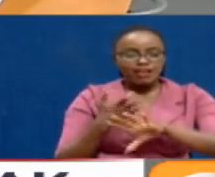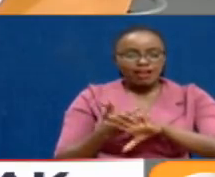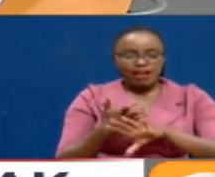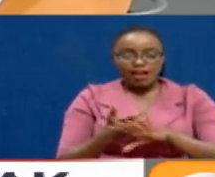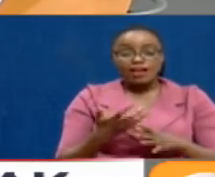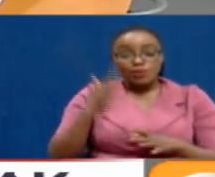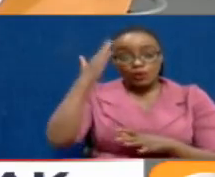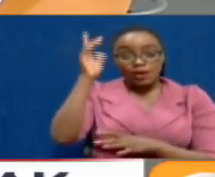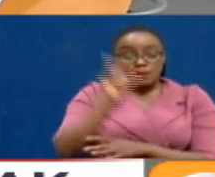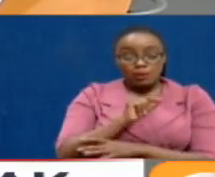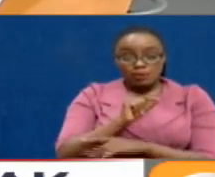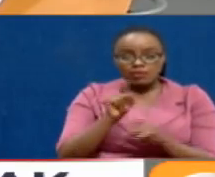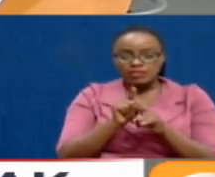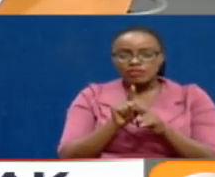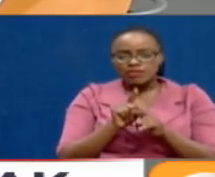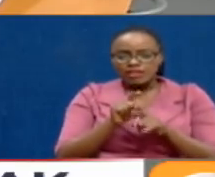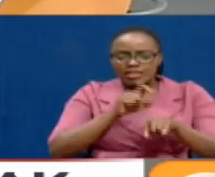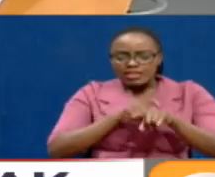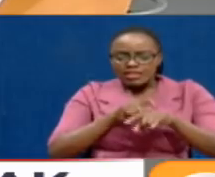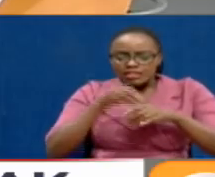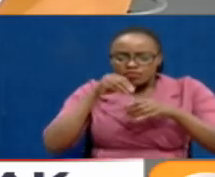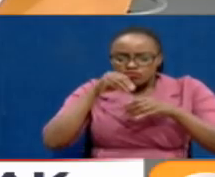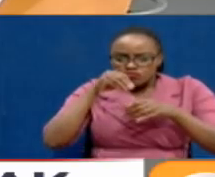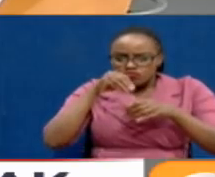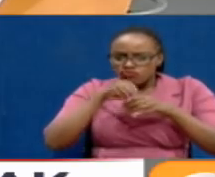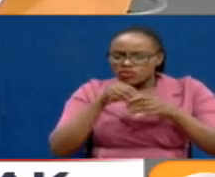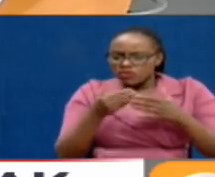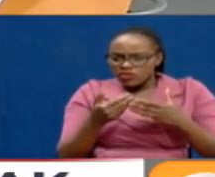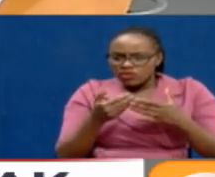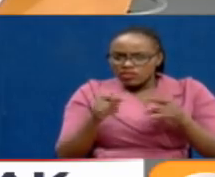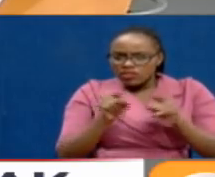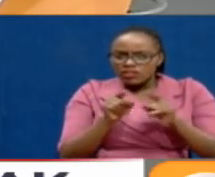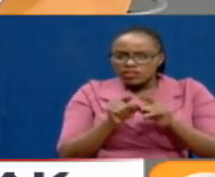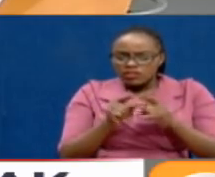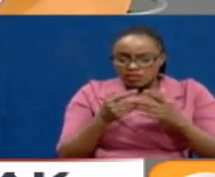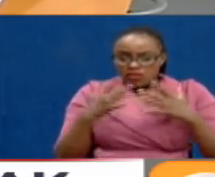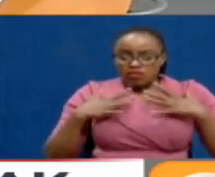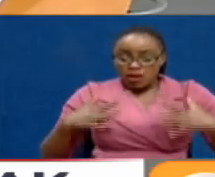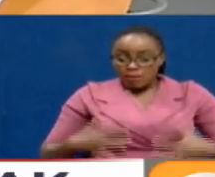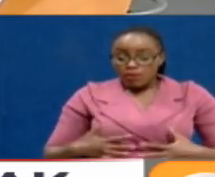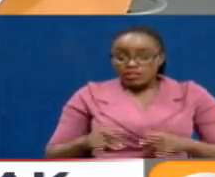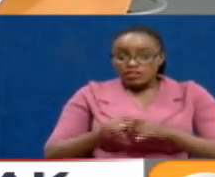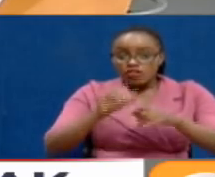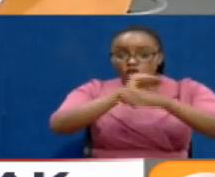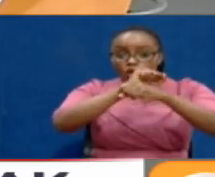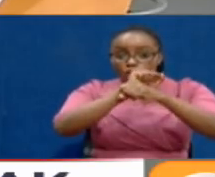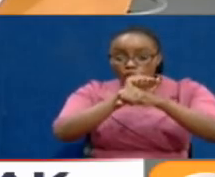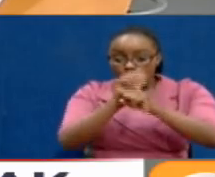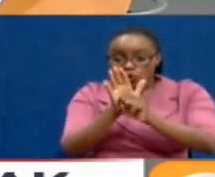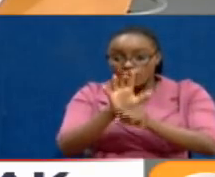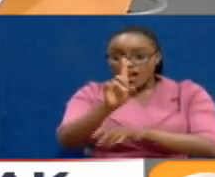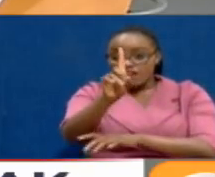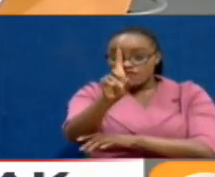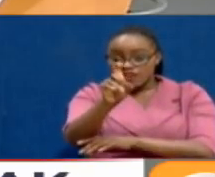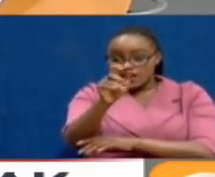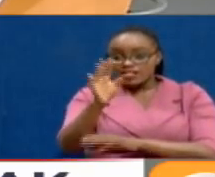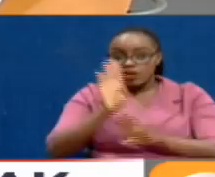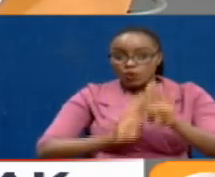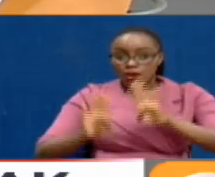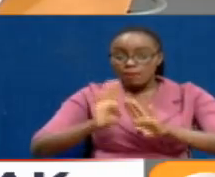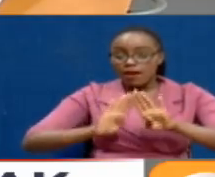we know they mutate when they get into bodies of human beings. With coronavirus, Dr. Masika is a